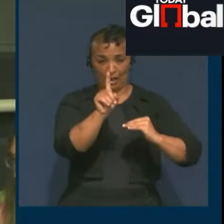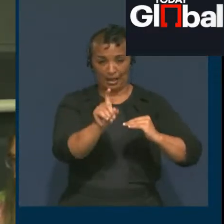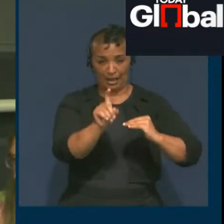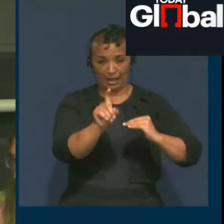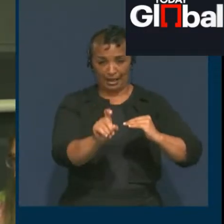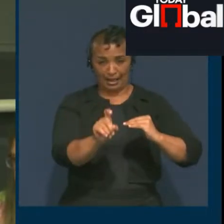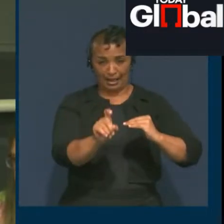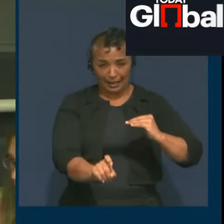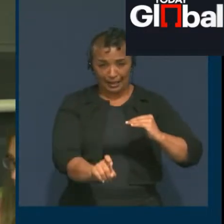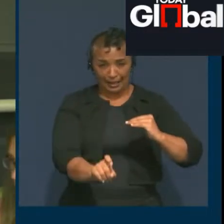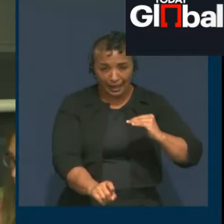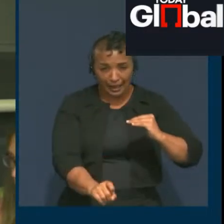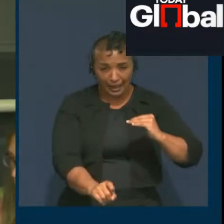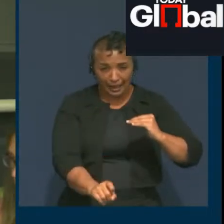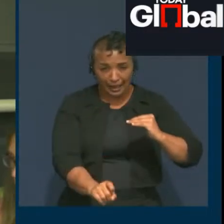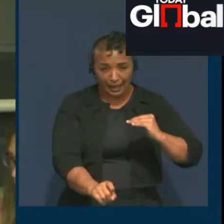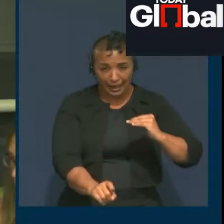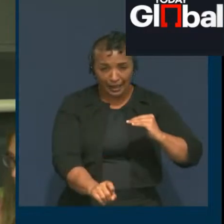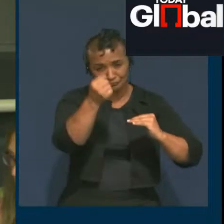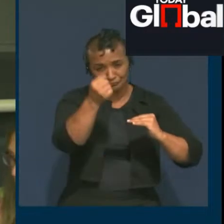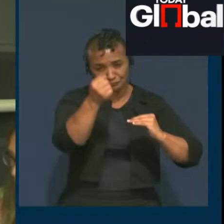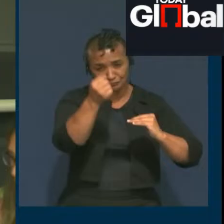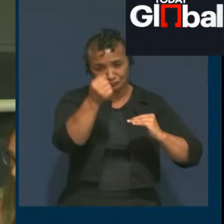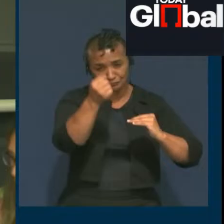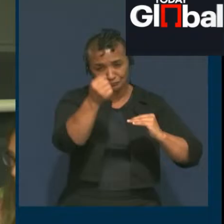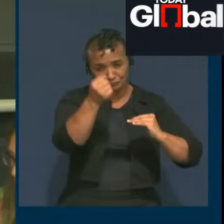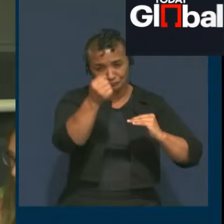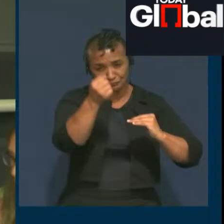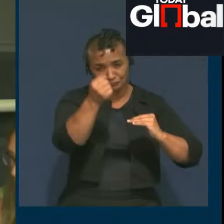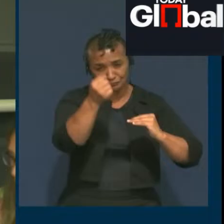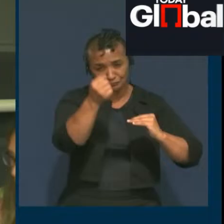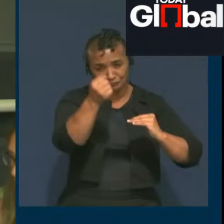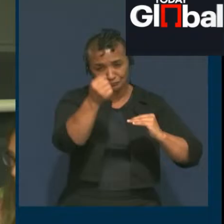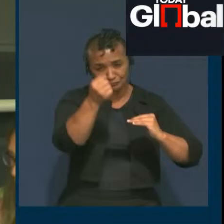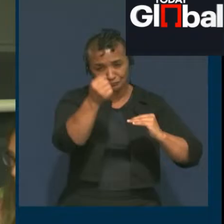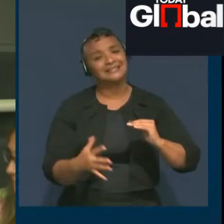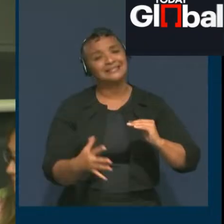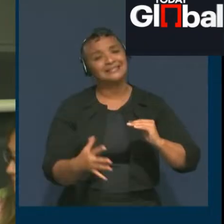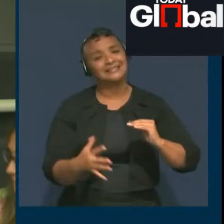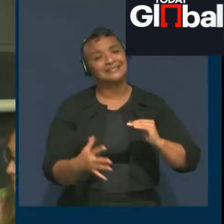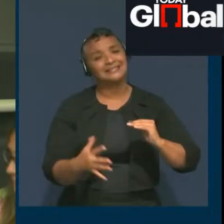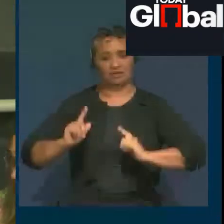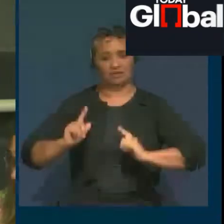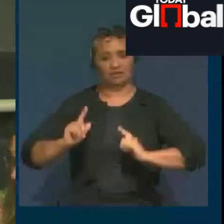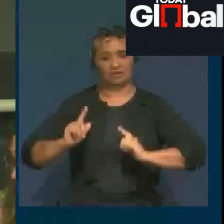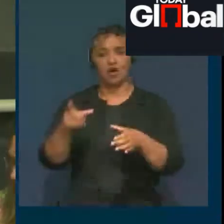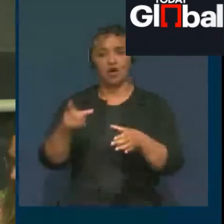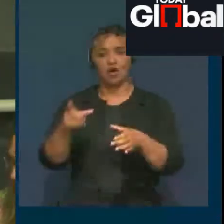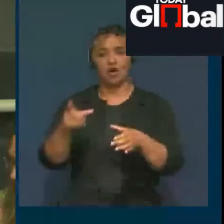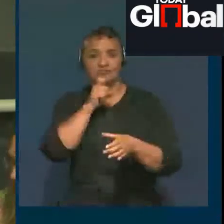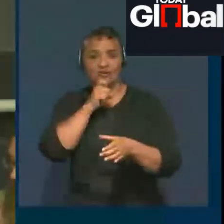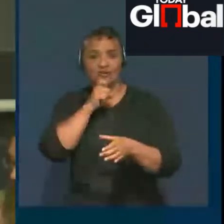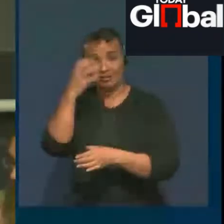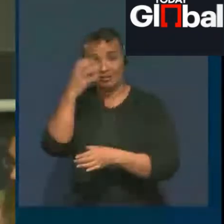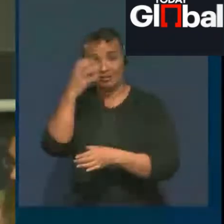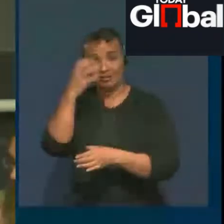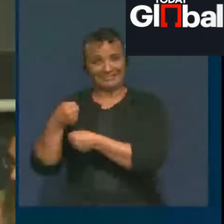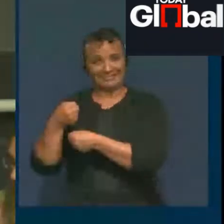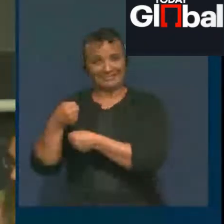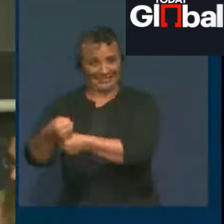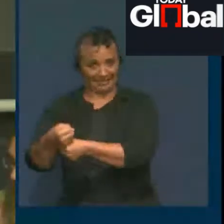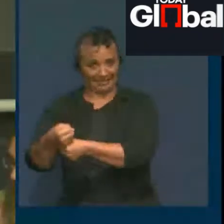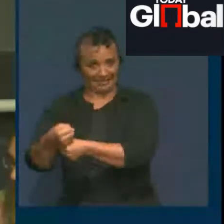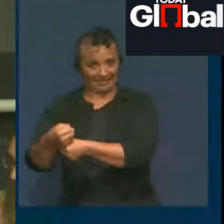would like to give the floor to delegation. And then after that,